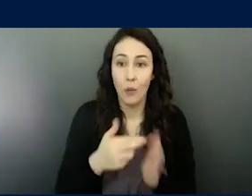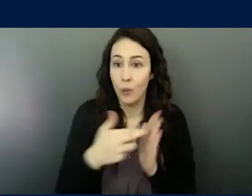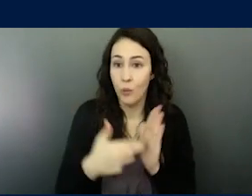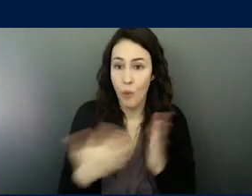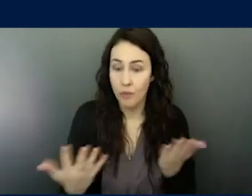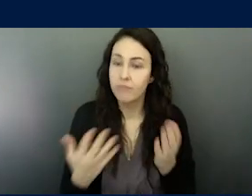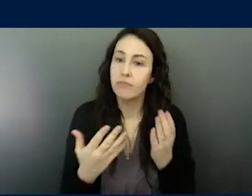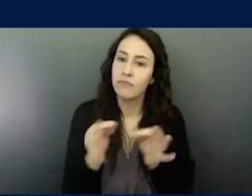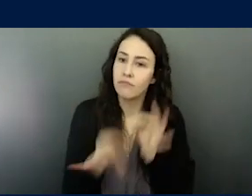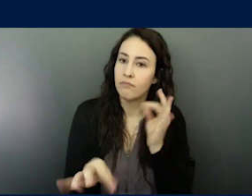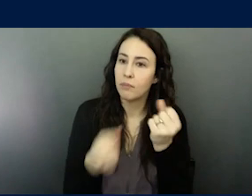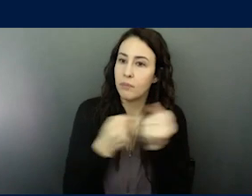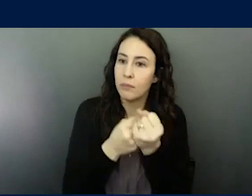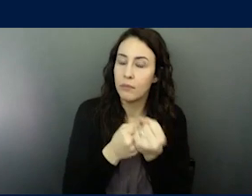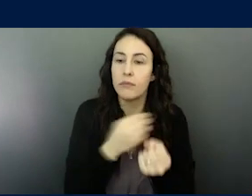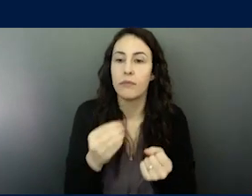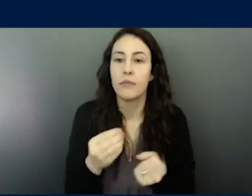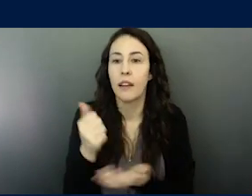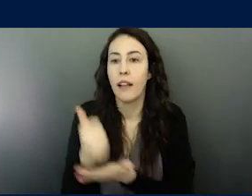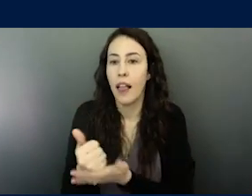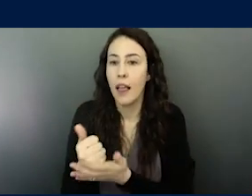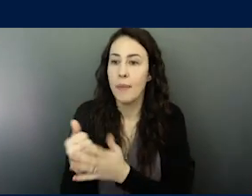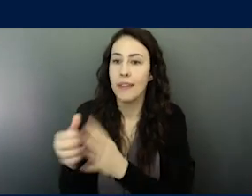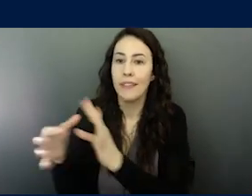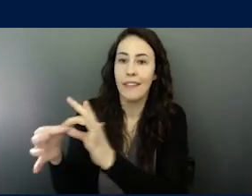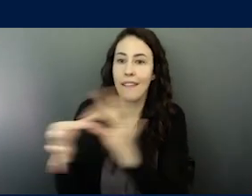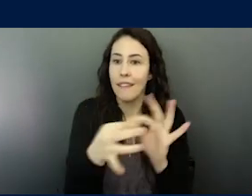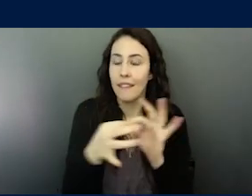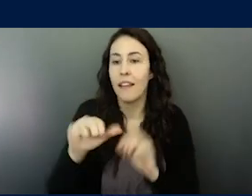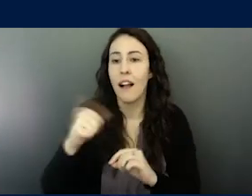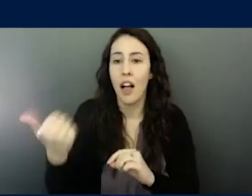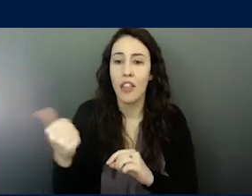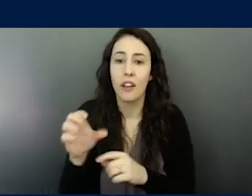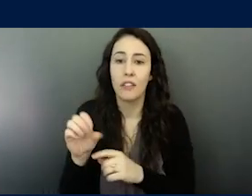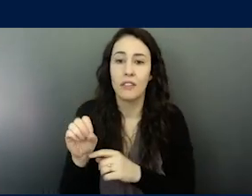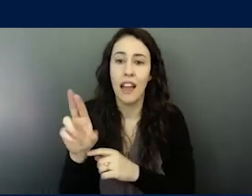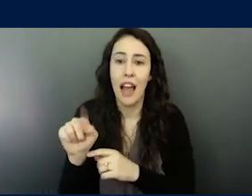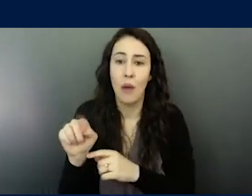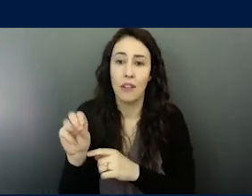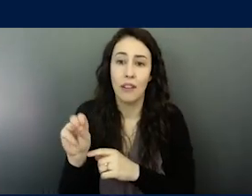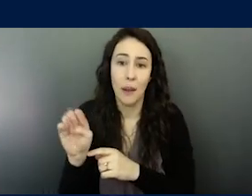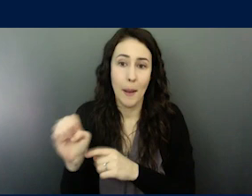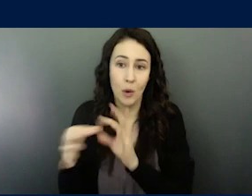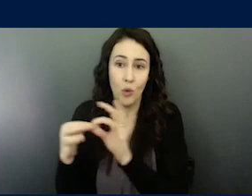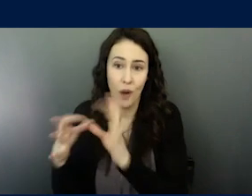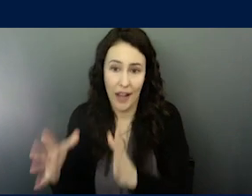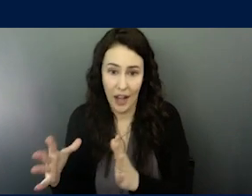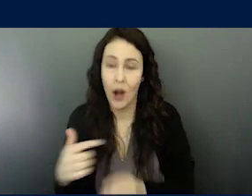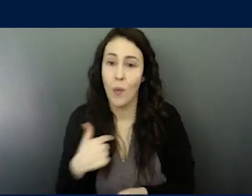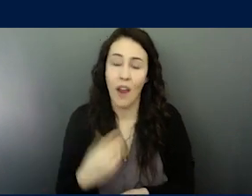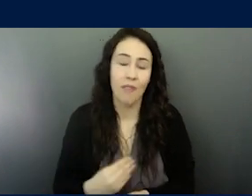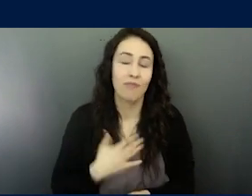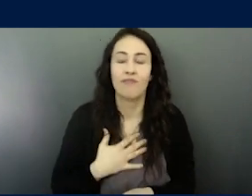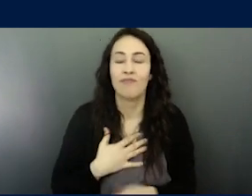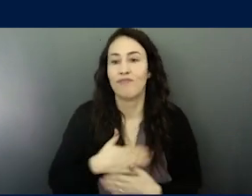and to help connect other outcomes coordinators. And we are simply overjoyed to see how a very small group